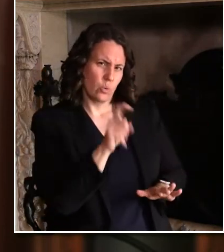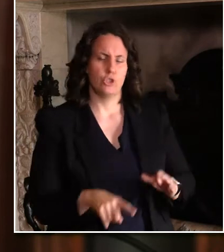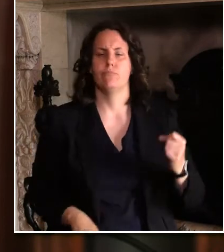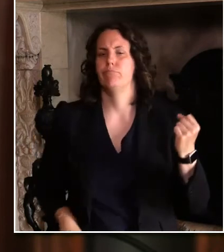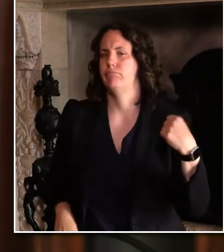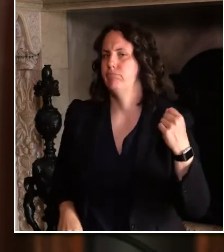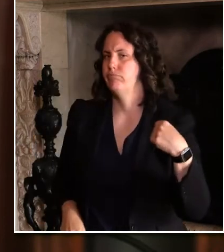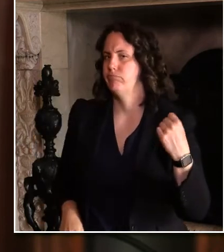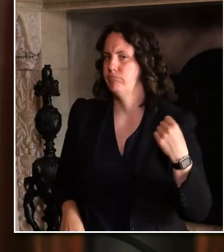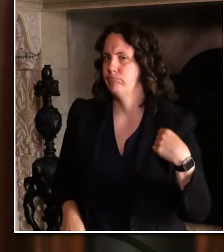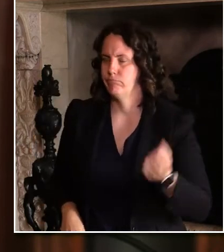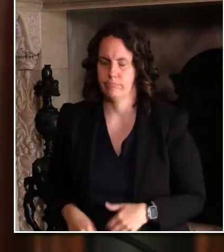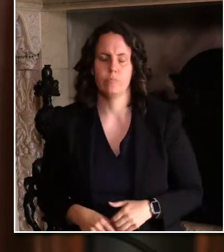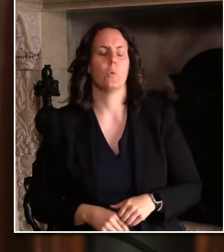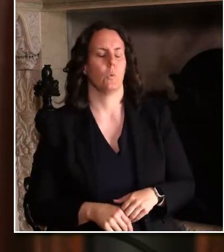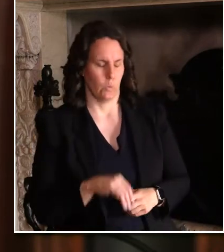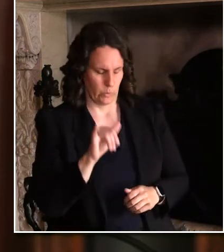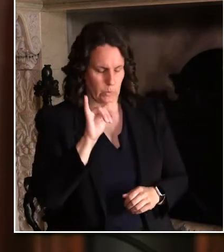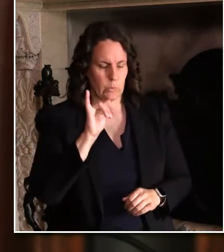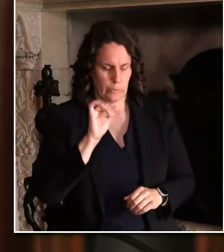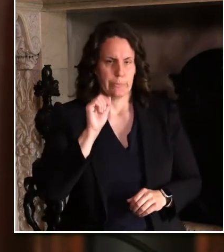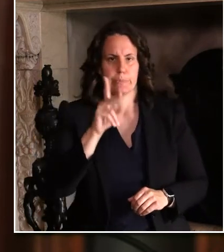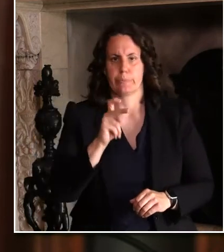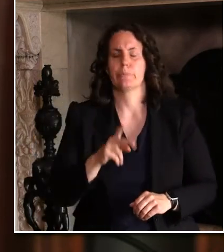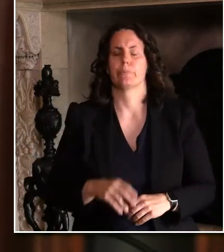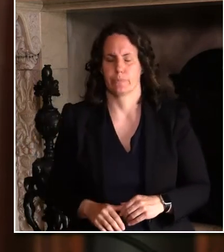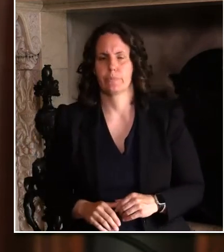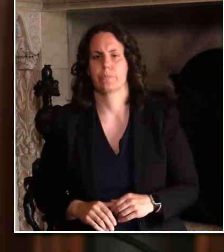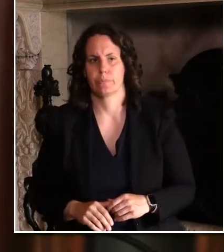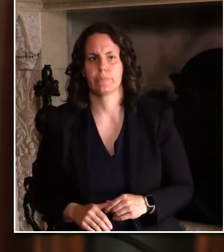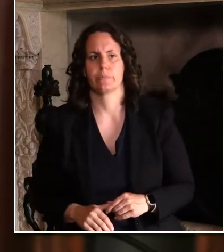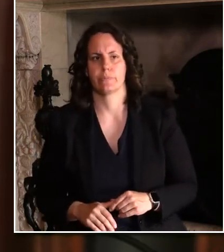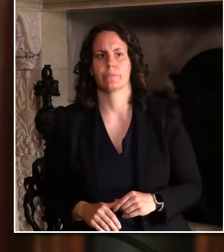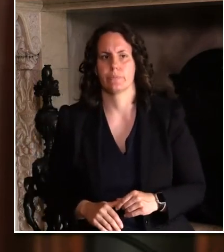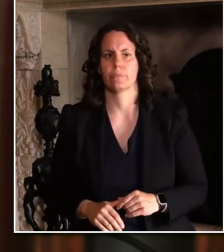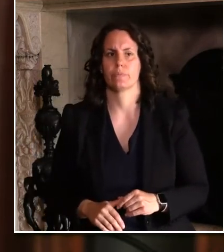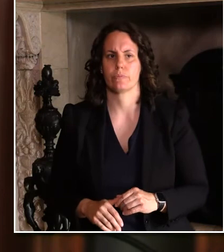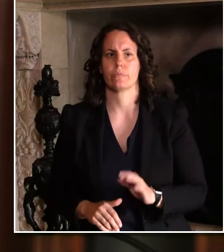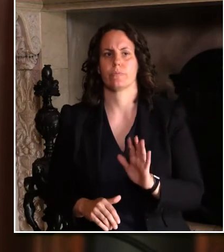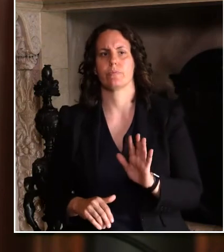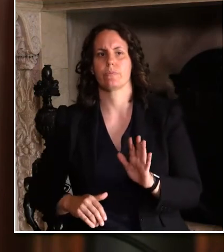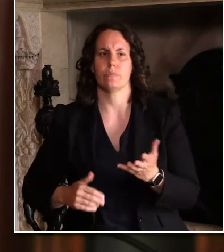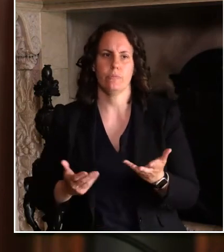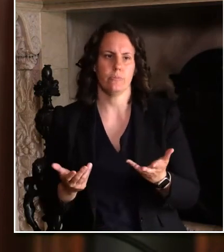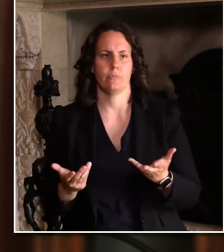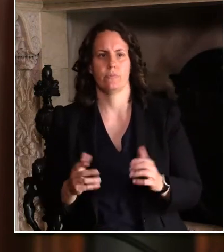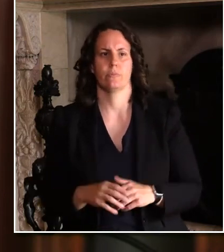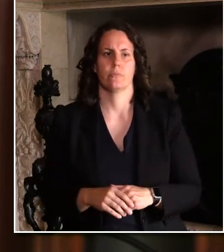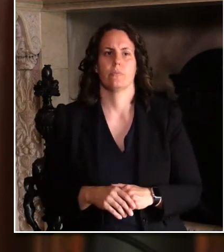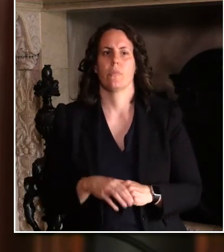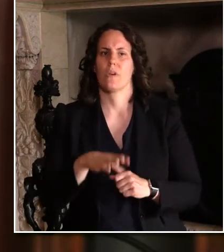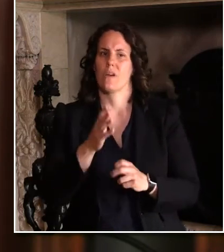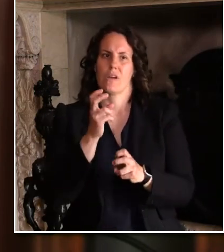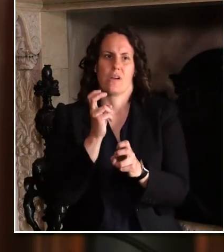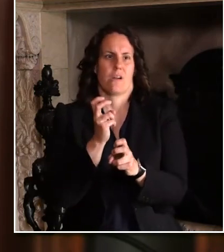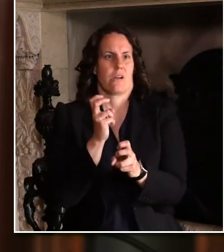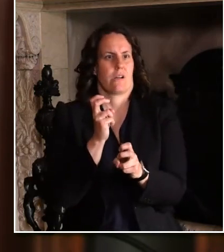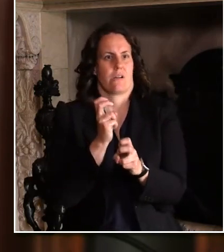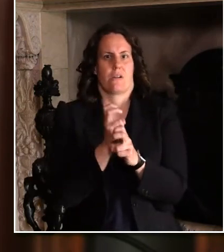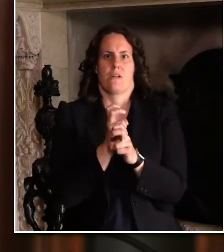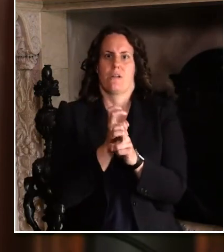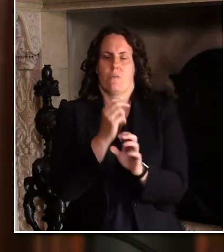for obviously longer than the testing does, because it's not till you've been infected for a while that